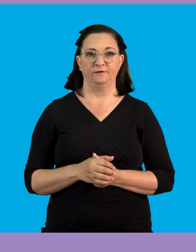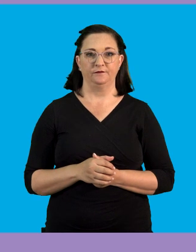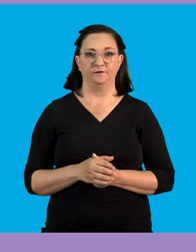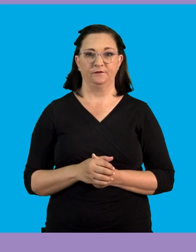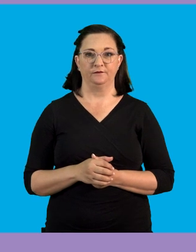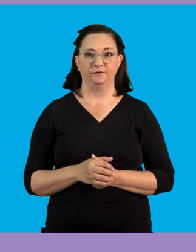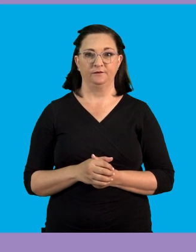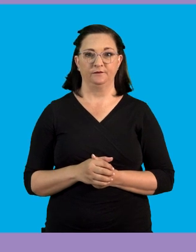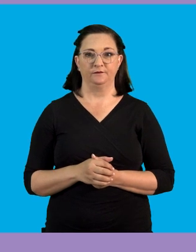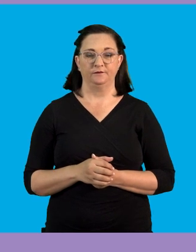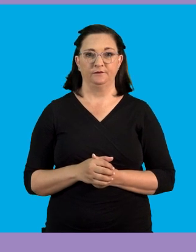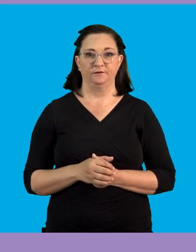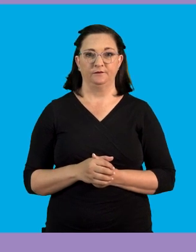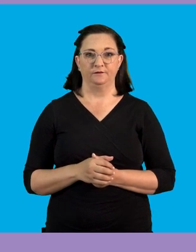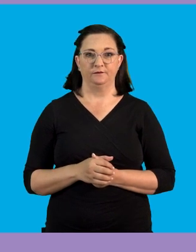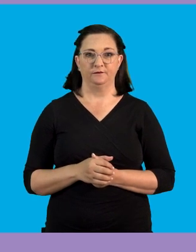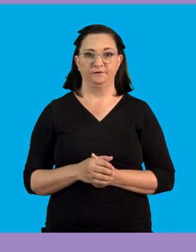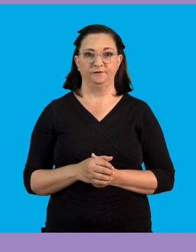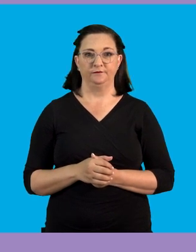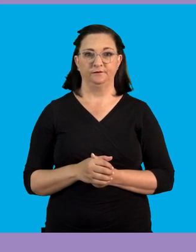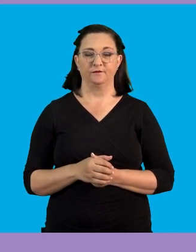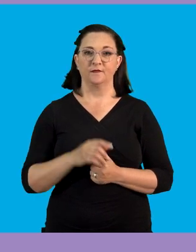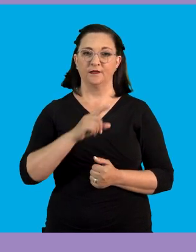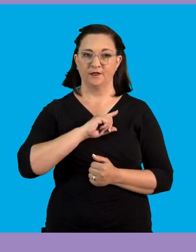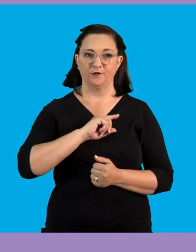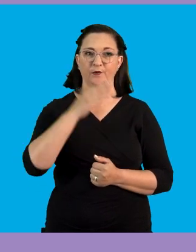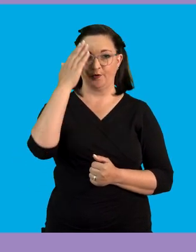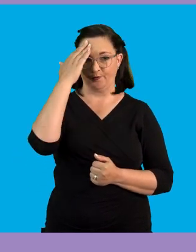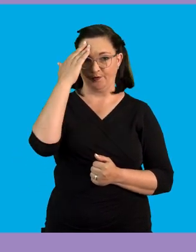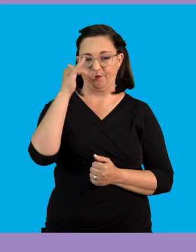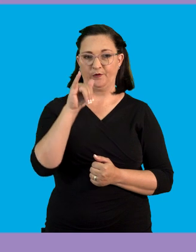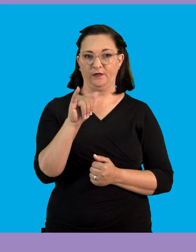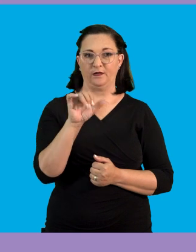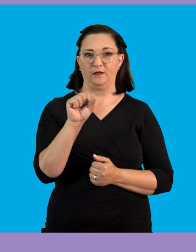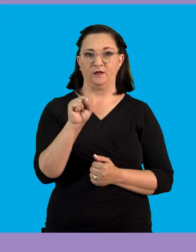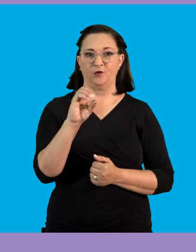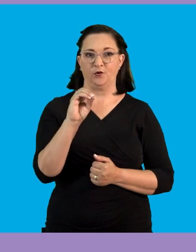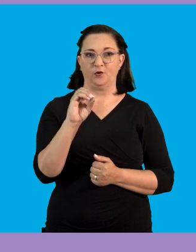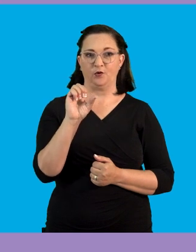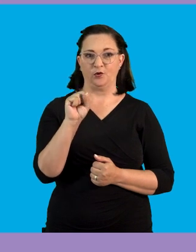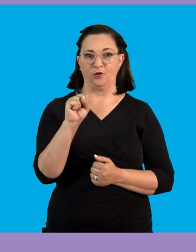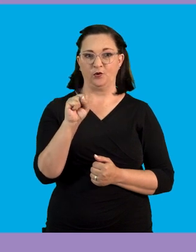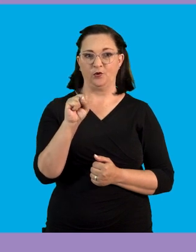degrees. And we've realized that this, therefore, is an isosceles triangle.